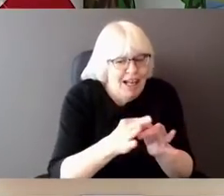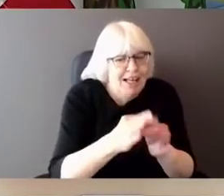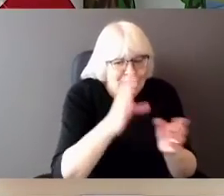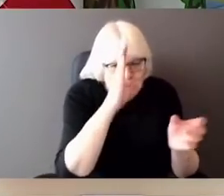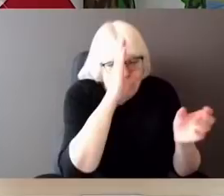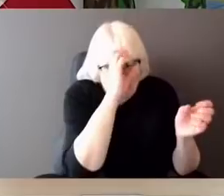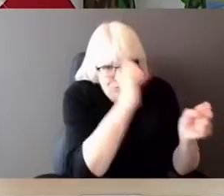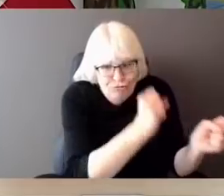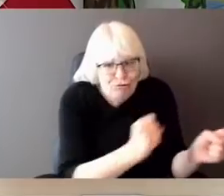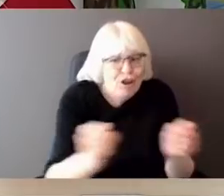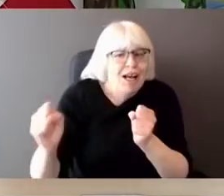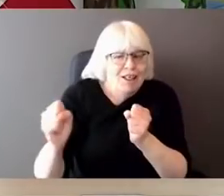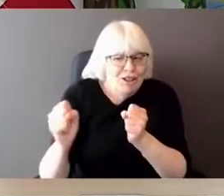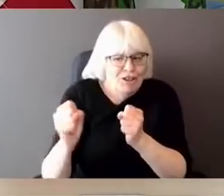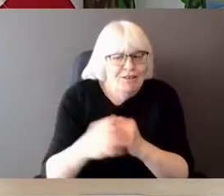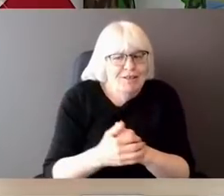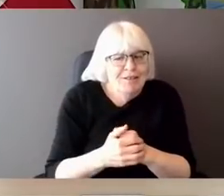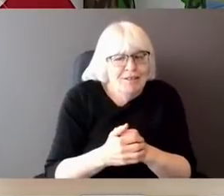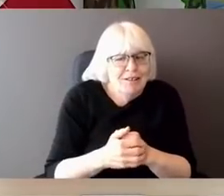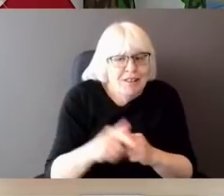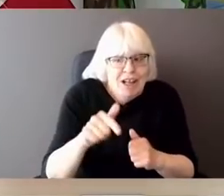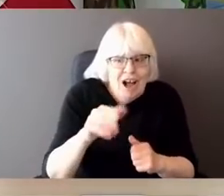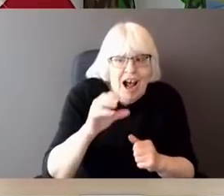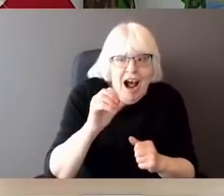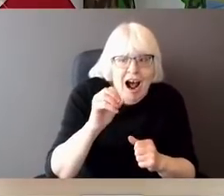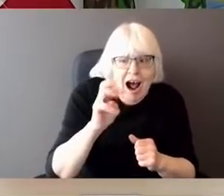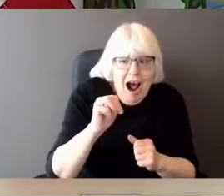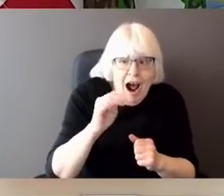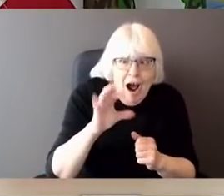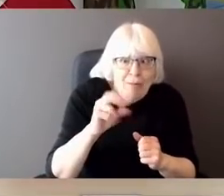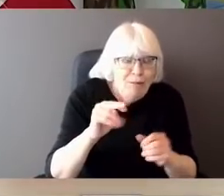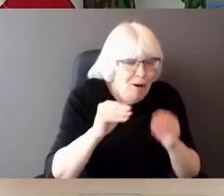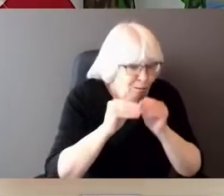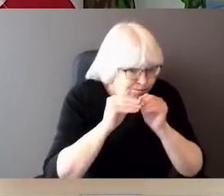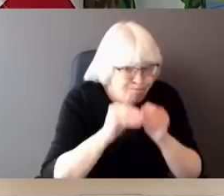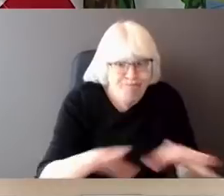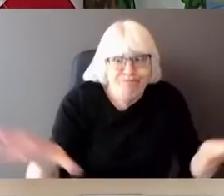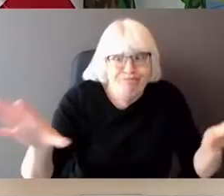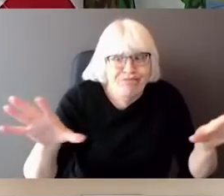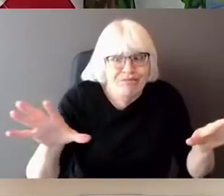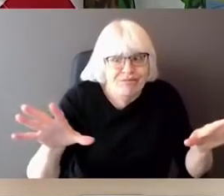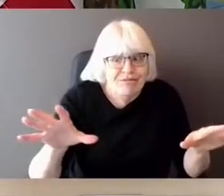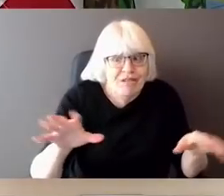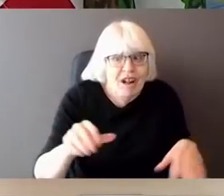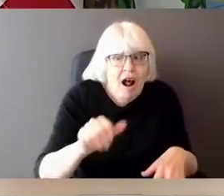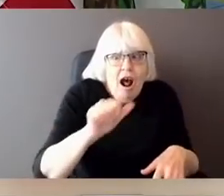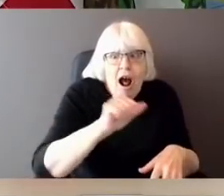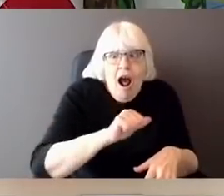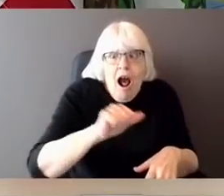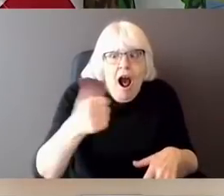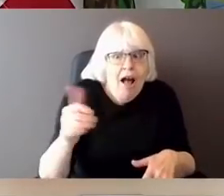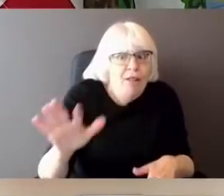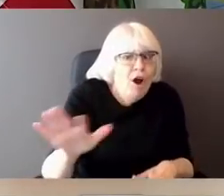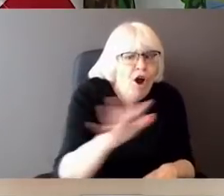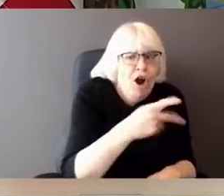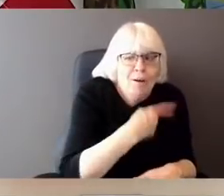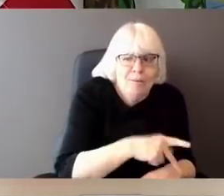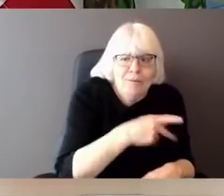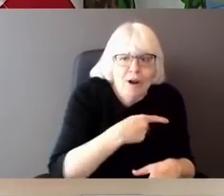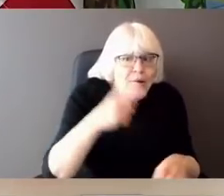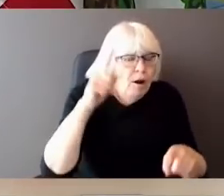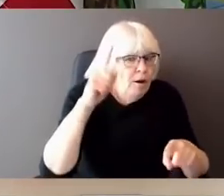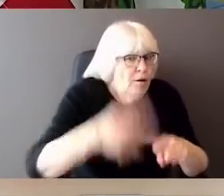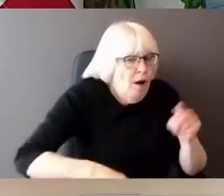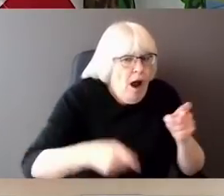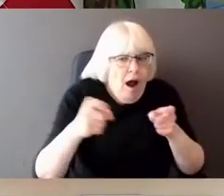testing capacity in most jurisdictions became very quickly overwhelmed and they had to adjust their strategy. Many provinces